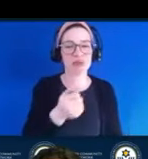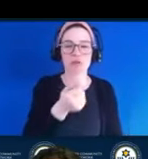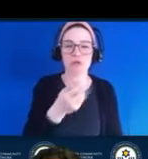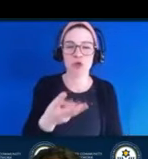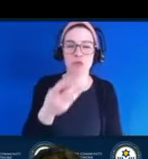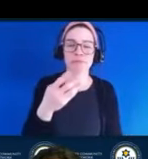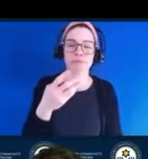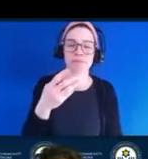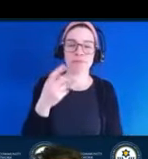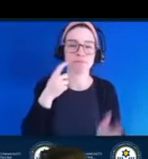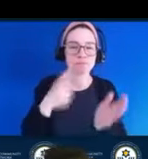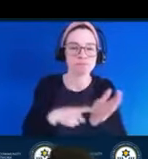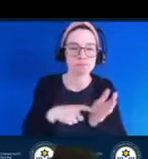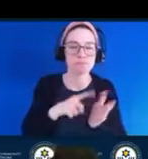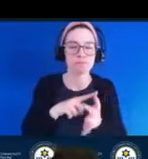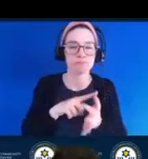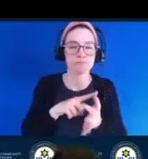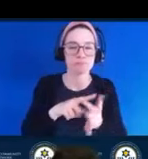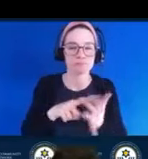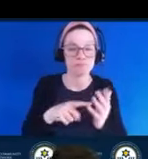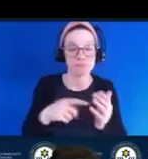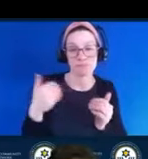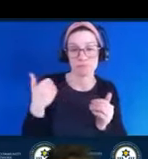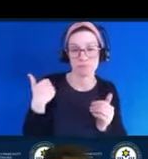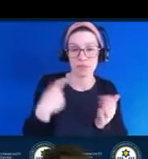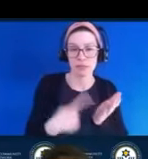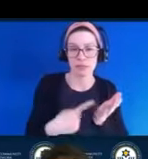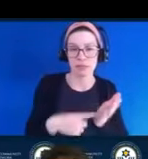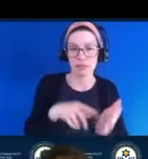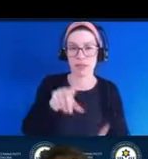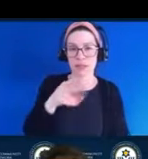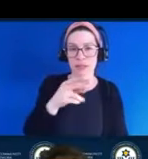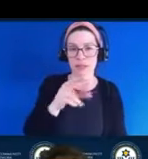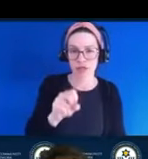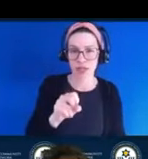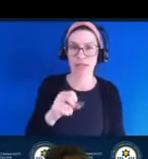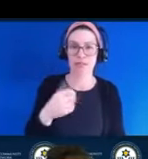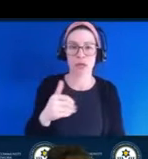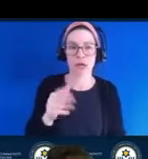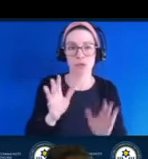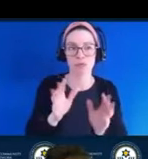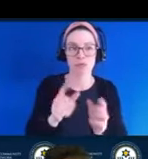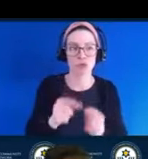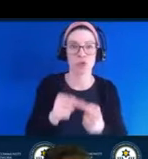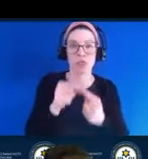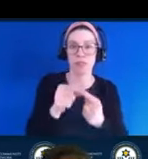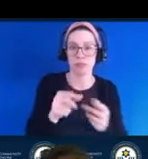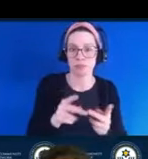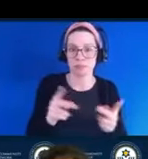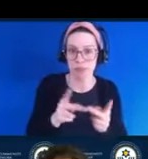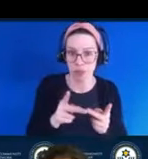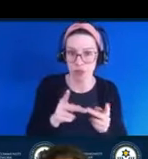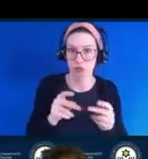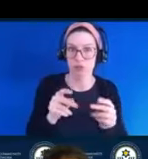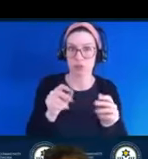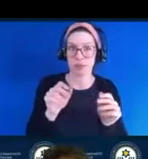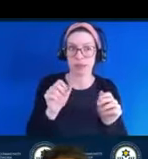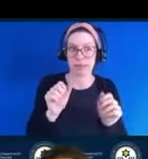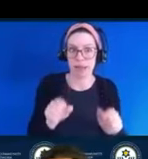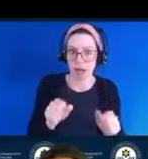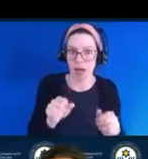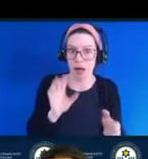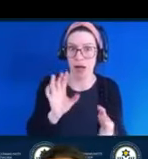I think, like I talked about earlier, DHS is sort of this nexus of a really unique position. So how can you all proactively